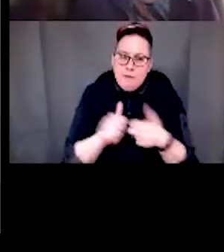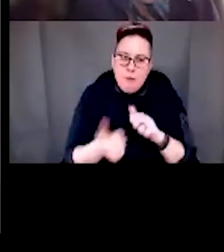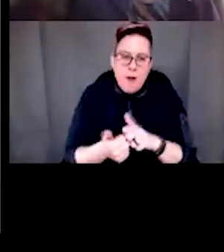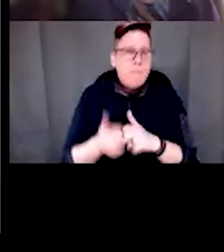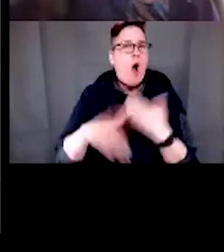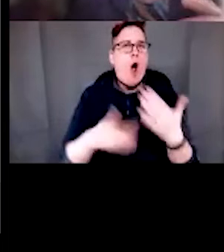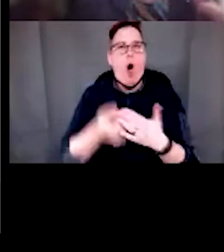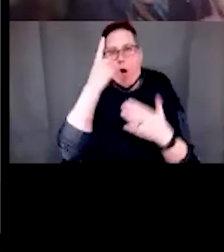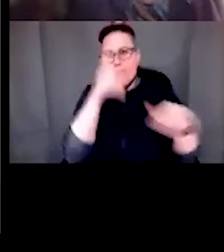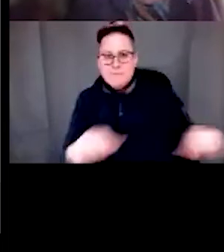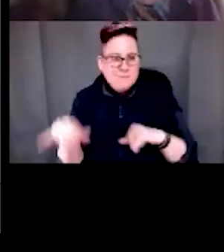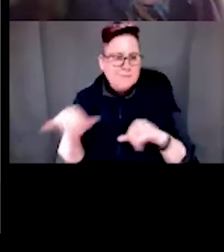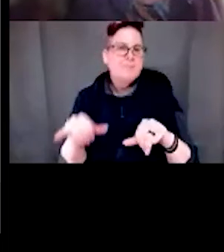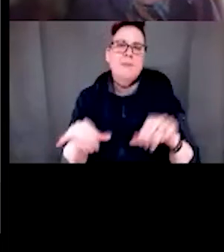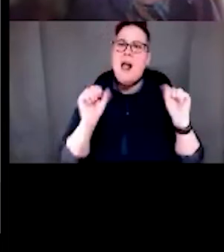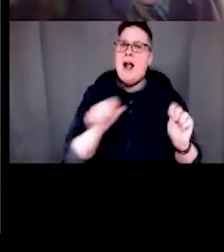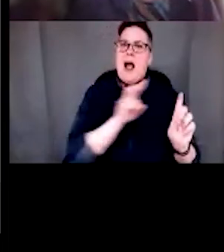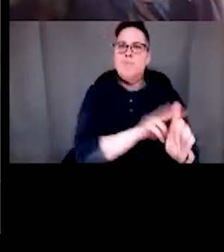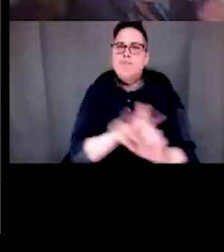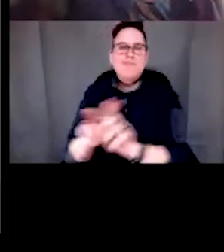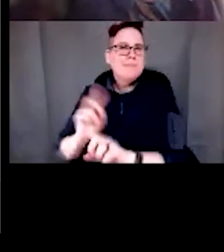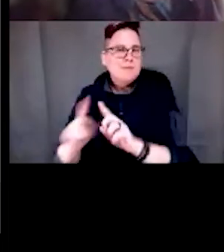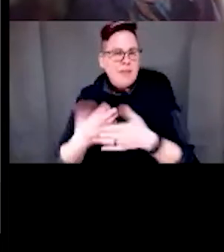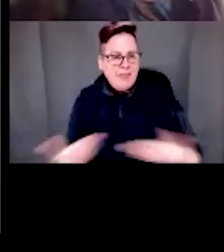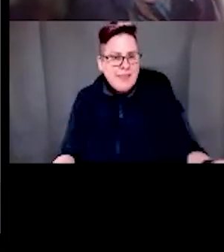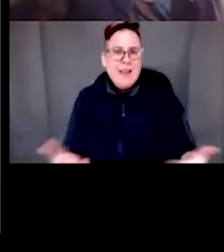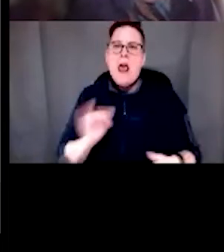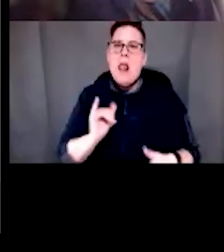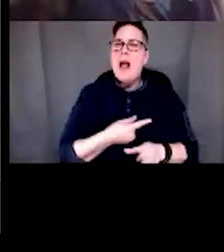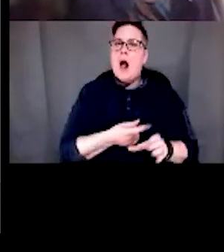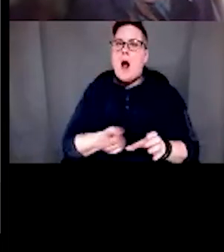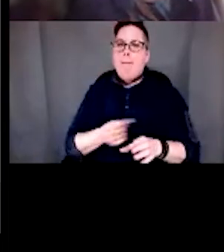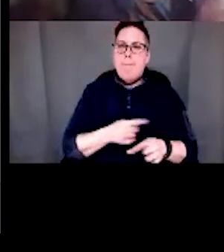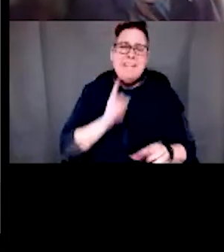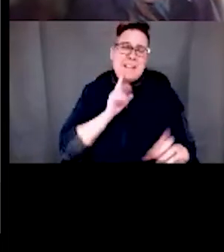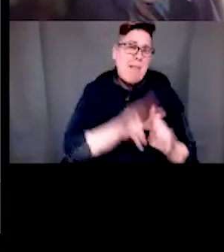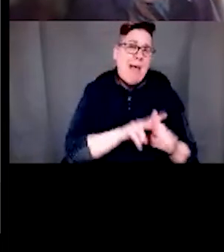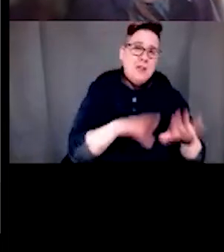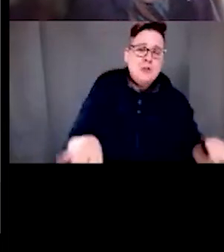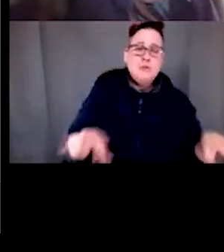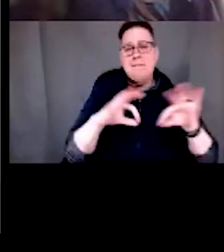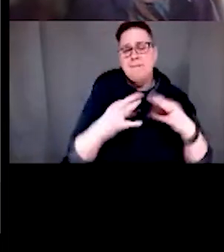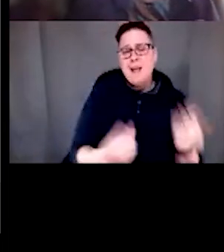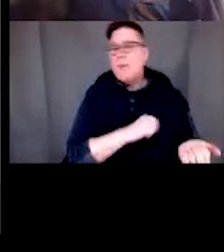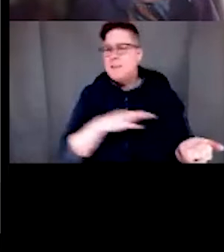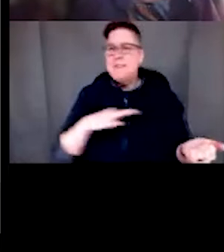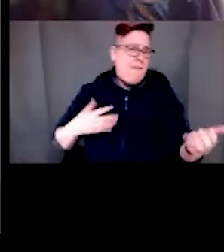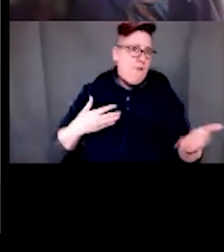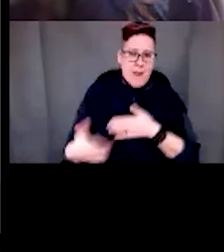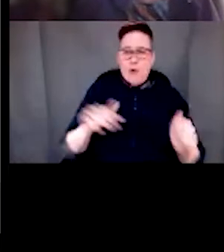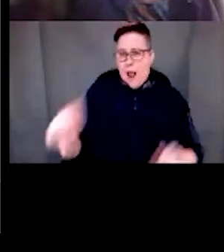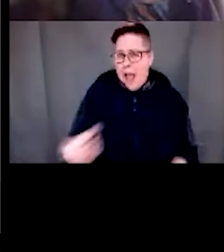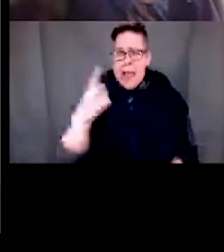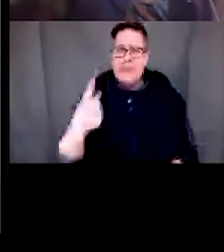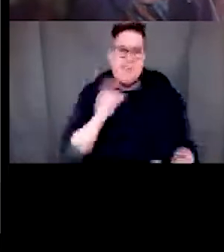It's dynamic because you use it like a compass, and it's applicable to kids, family, staff, organization. It doesn't matter. Anybody, it's